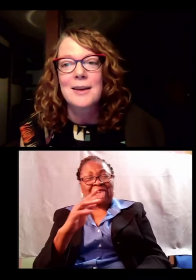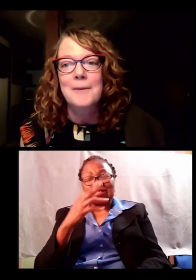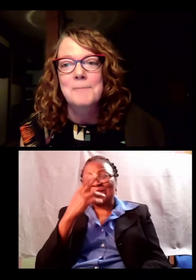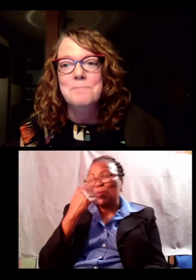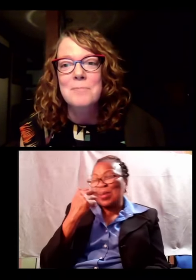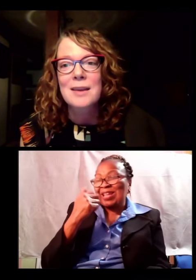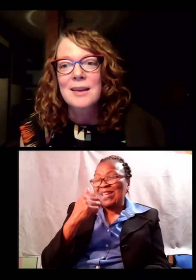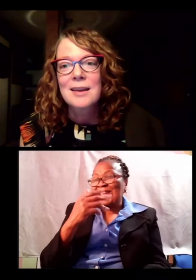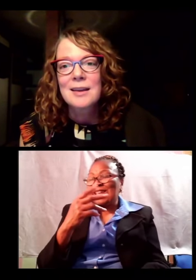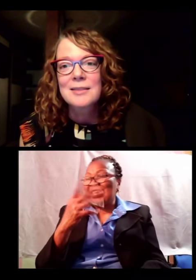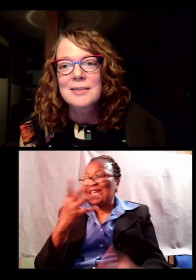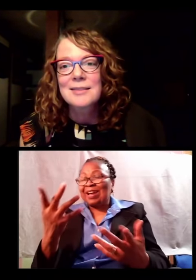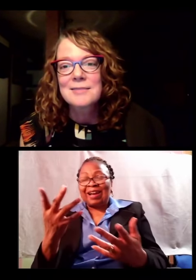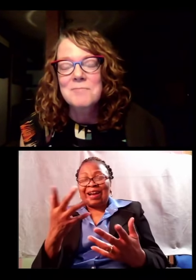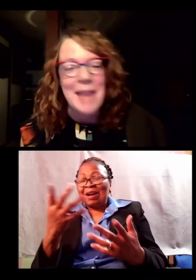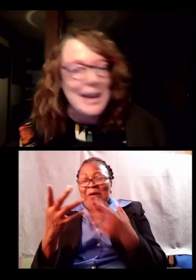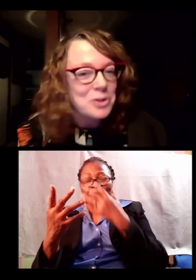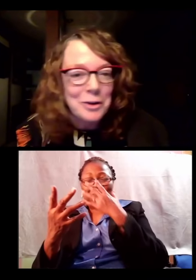irreverent,